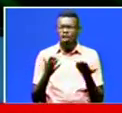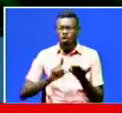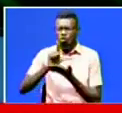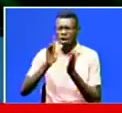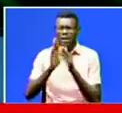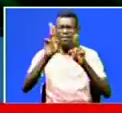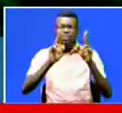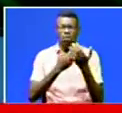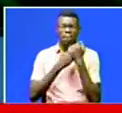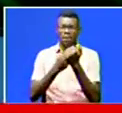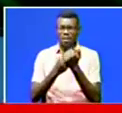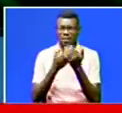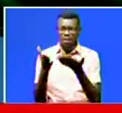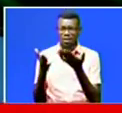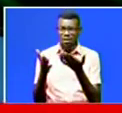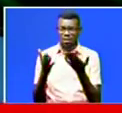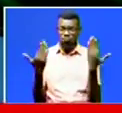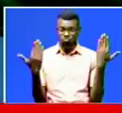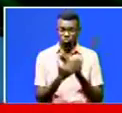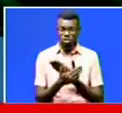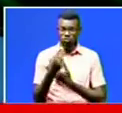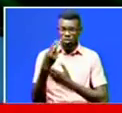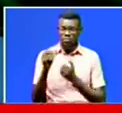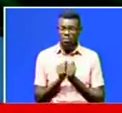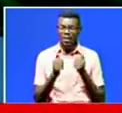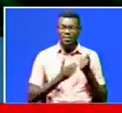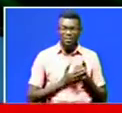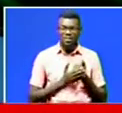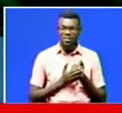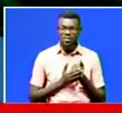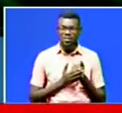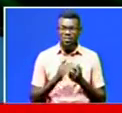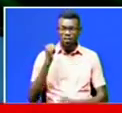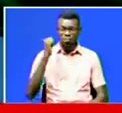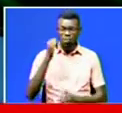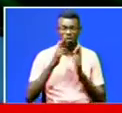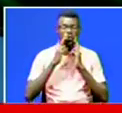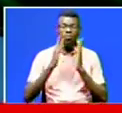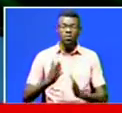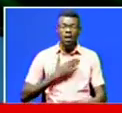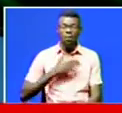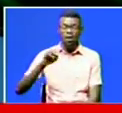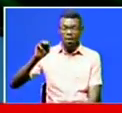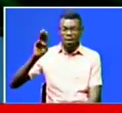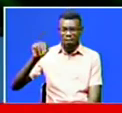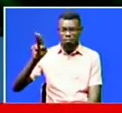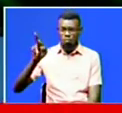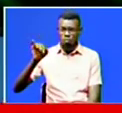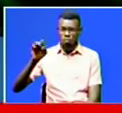partners. Tonight, on our continuing coverage, 2019 in review, our political affairs reporter Murimi Mwangi looks